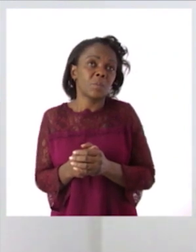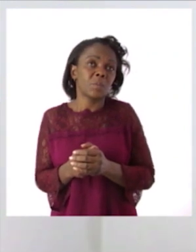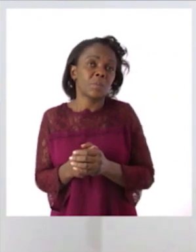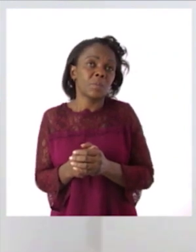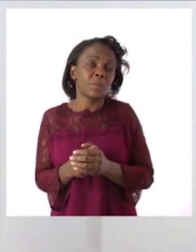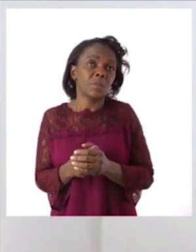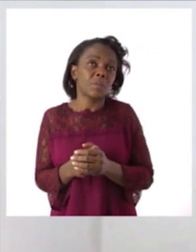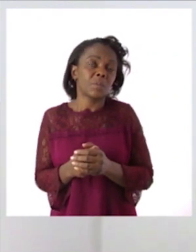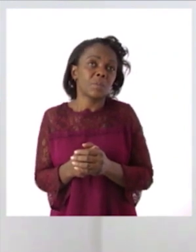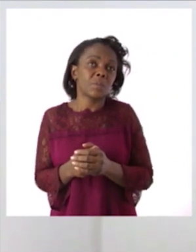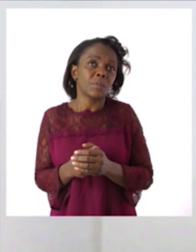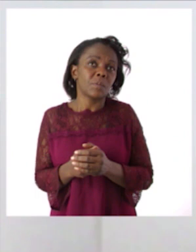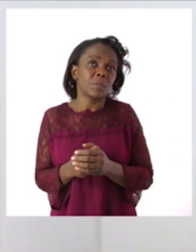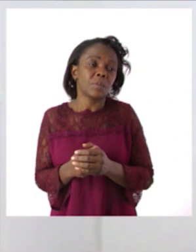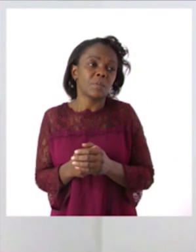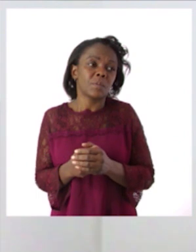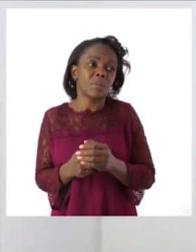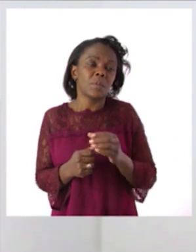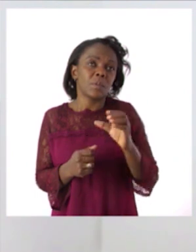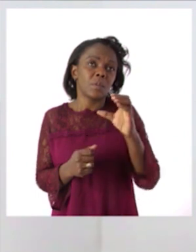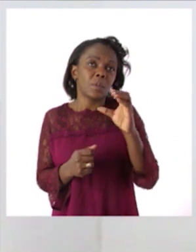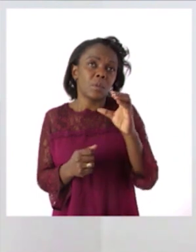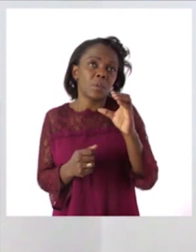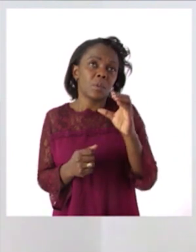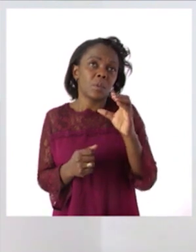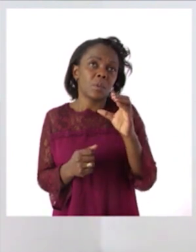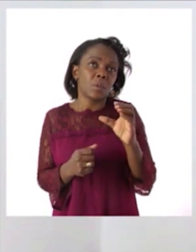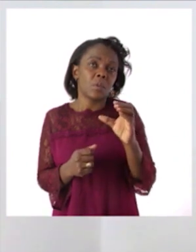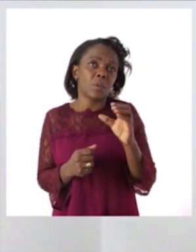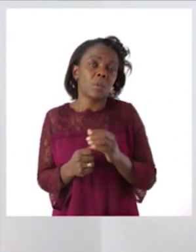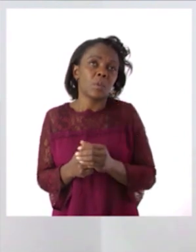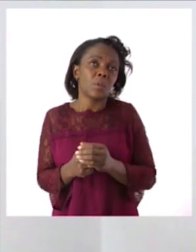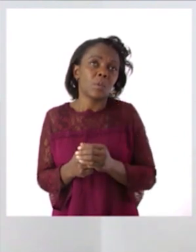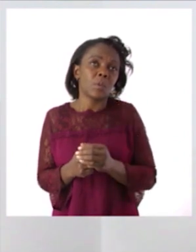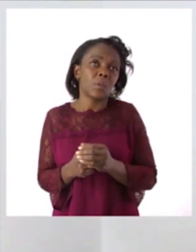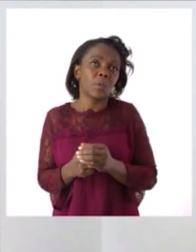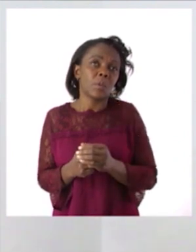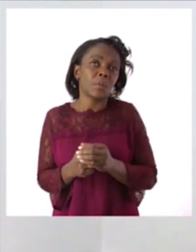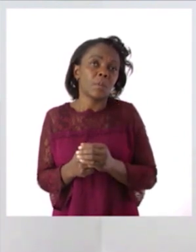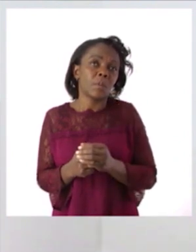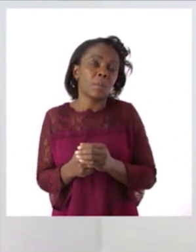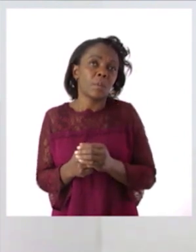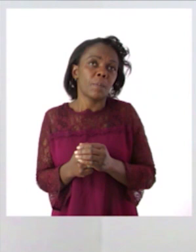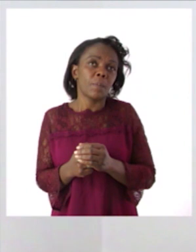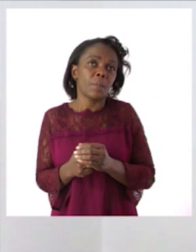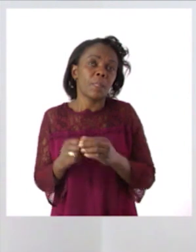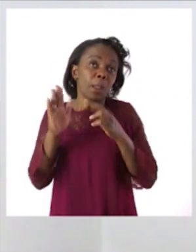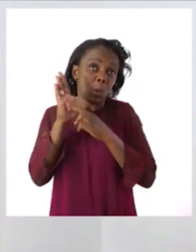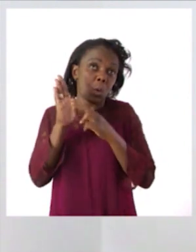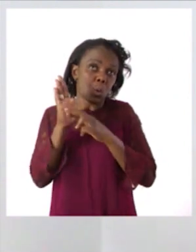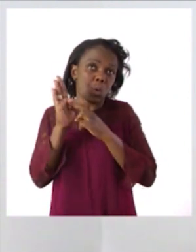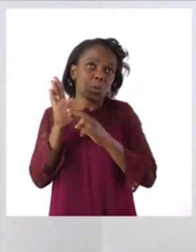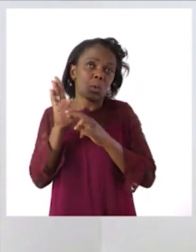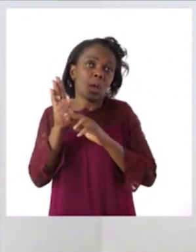remain with the vowel this side. It will run to the next group. Are we together? These are the rules on how you